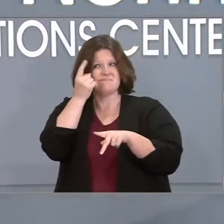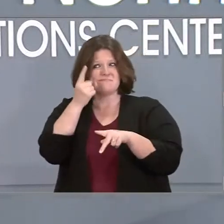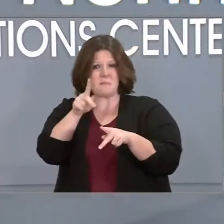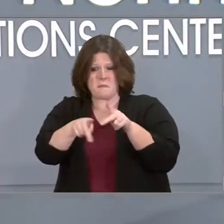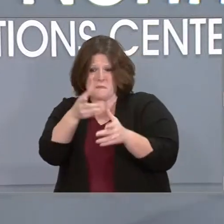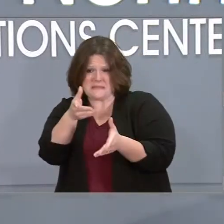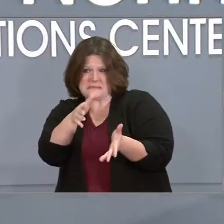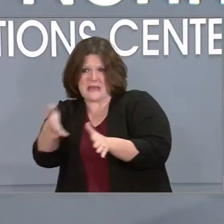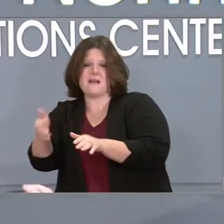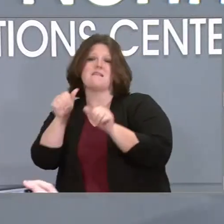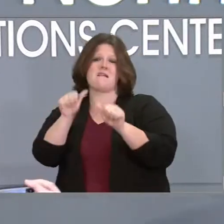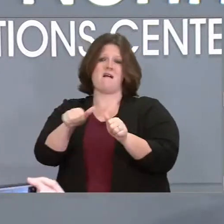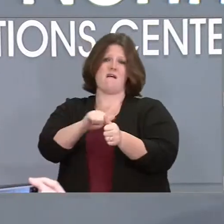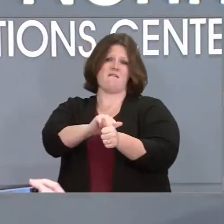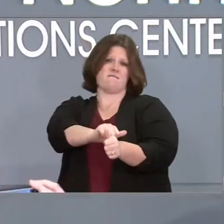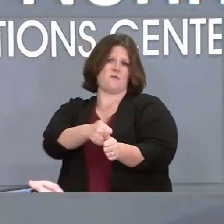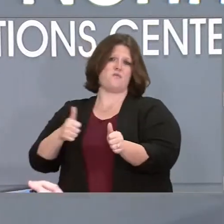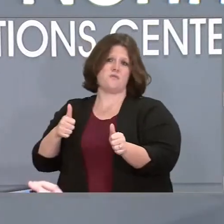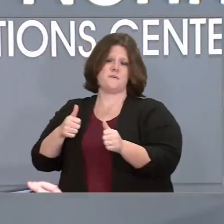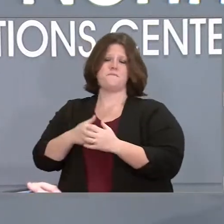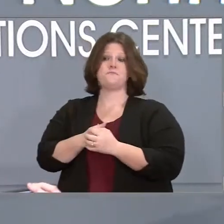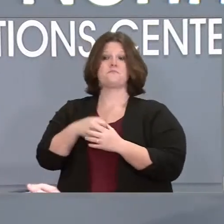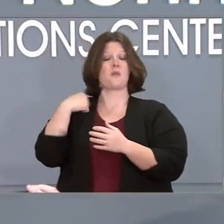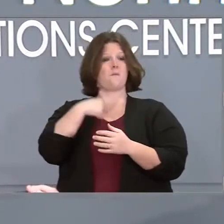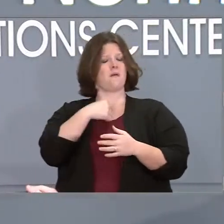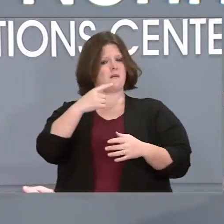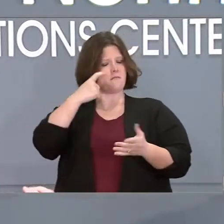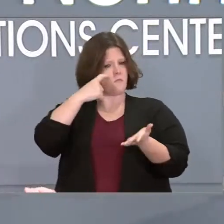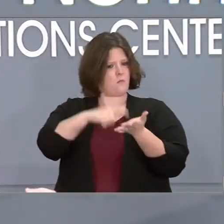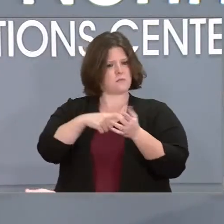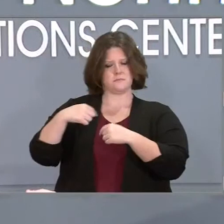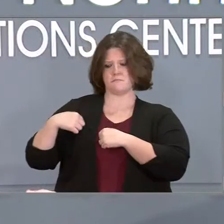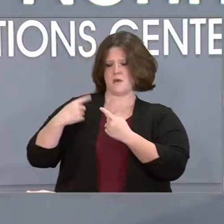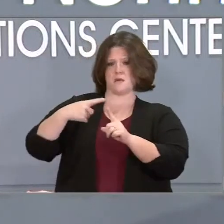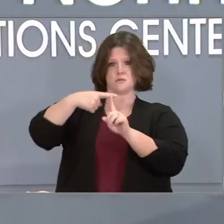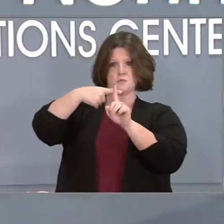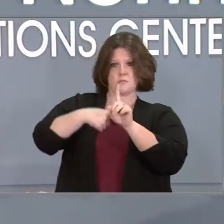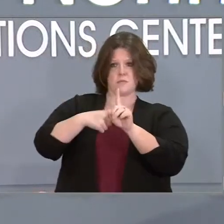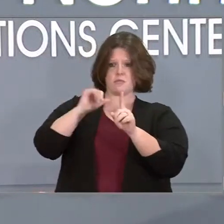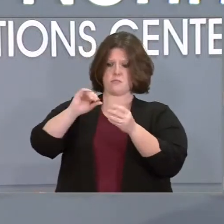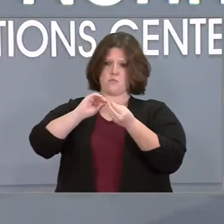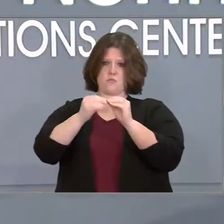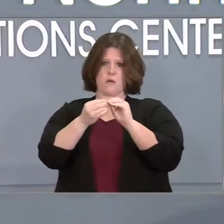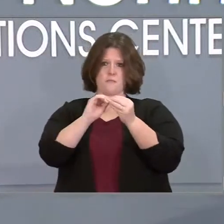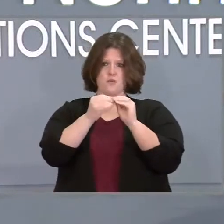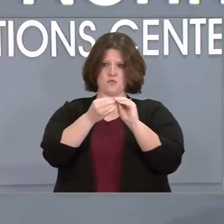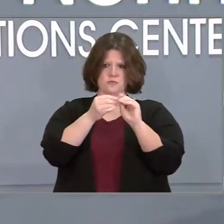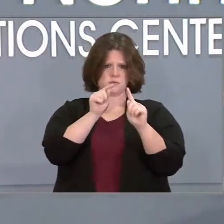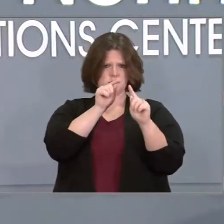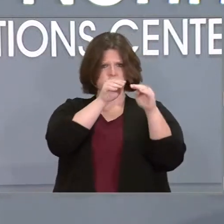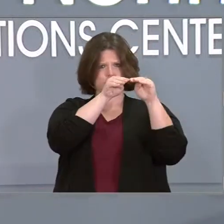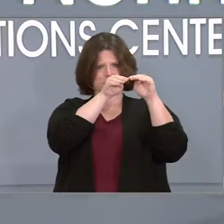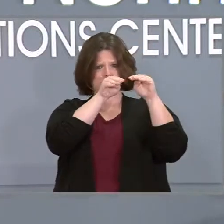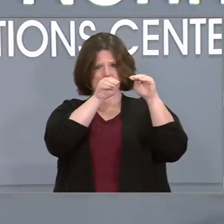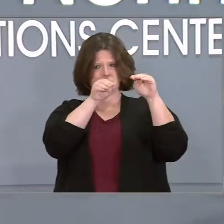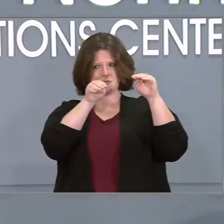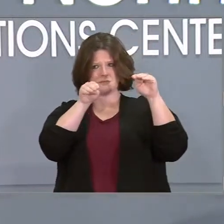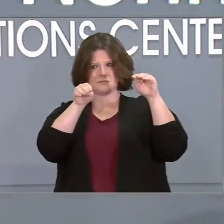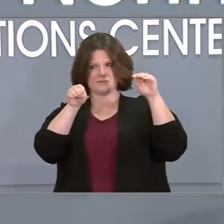renewed sense of hope over the last month as North Carolina's COVID-19 numbers have continued their steady